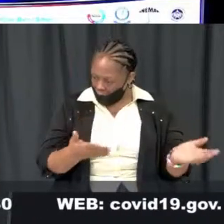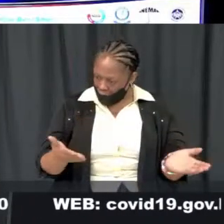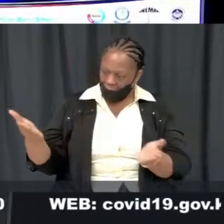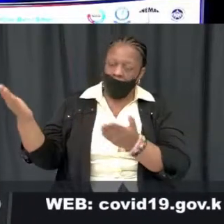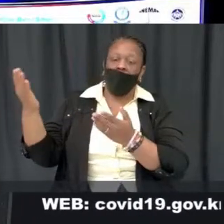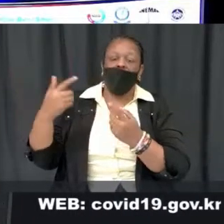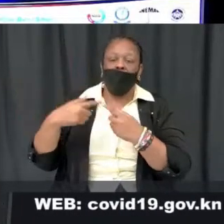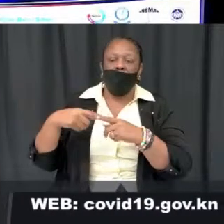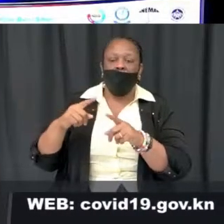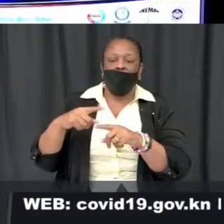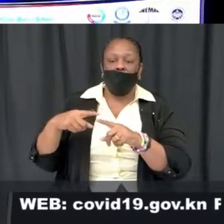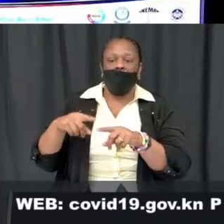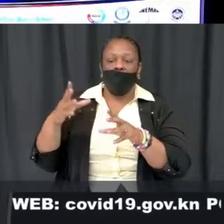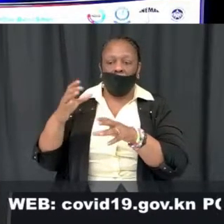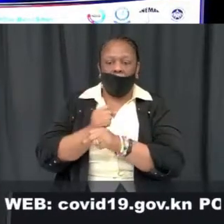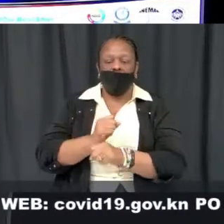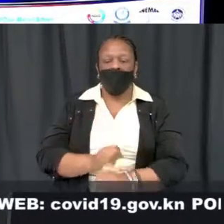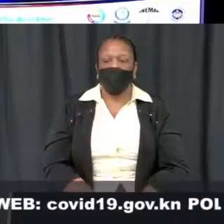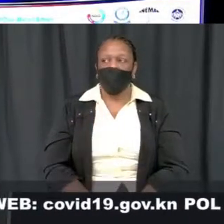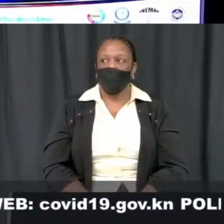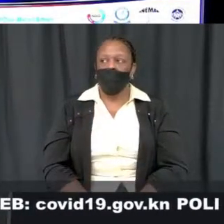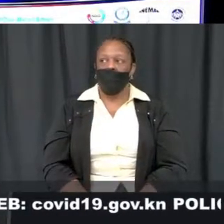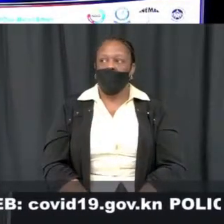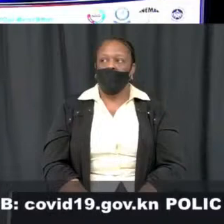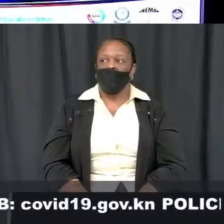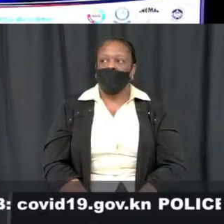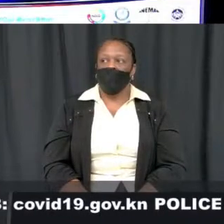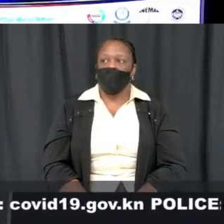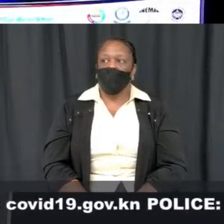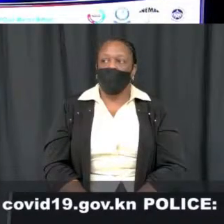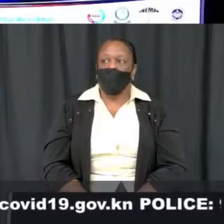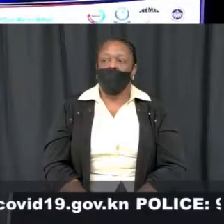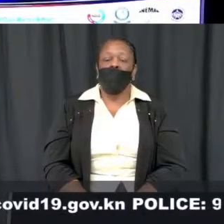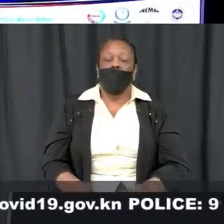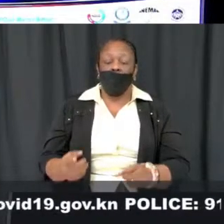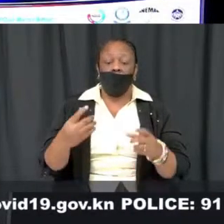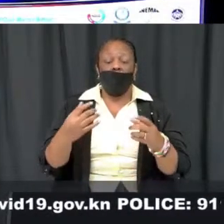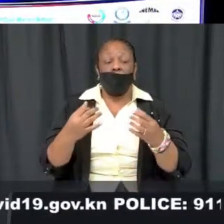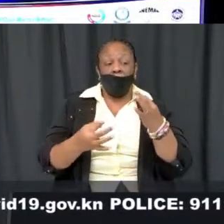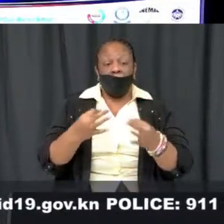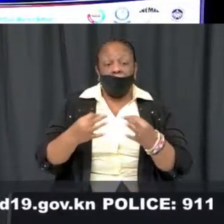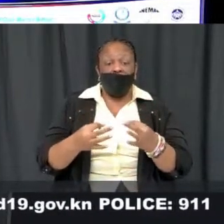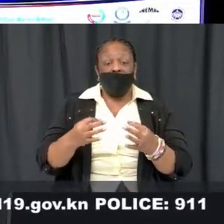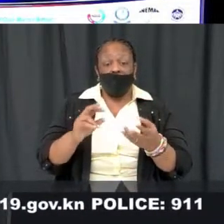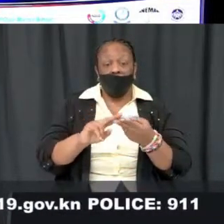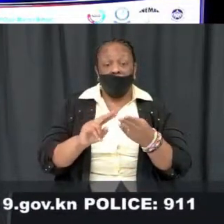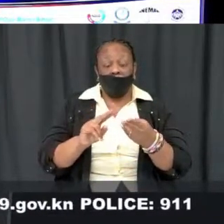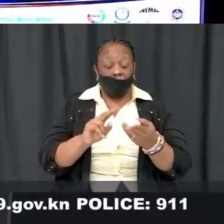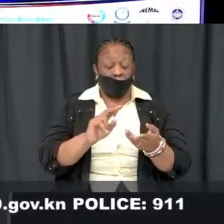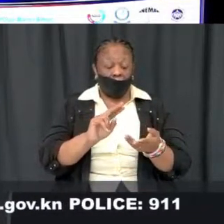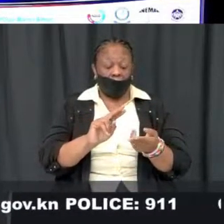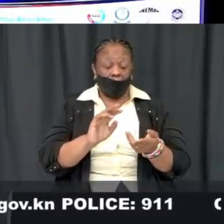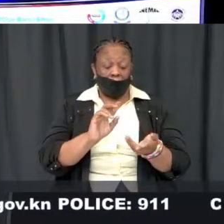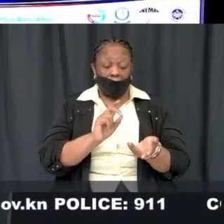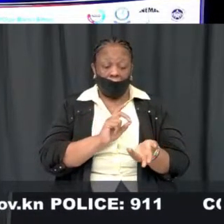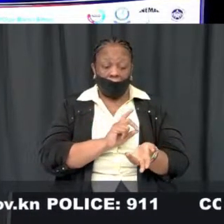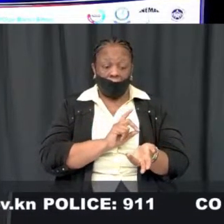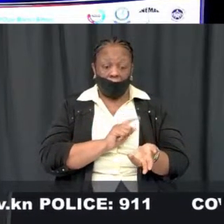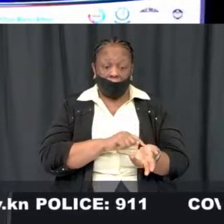June 1st or 2nd, you should be due for your vaccine, and make sure you come in and get vaccinated.